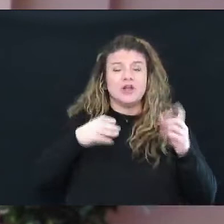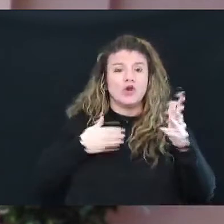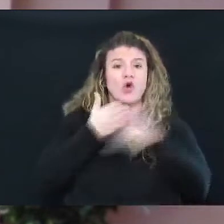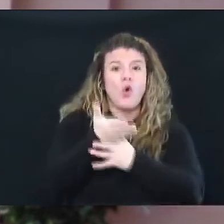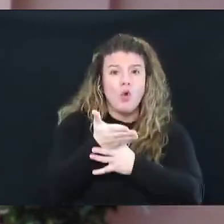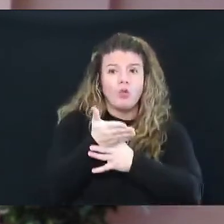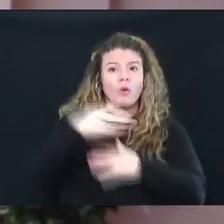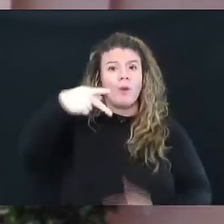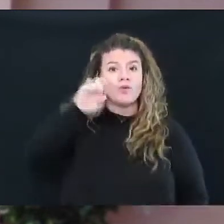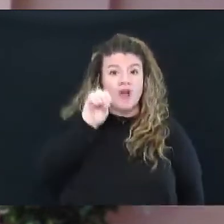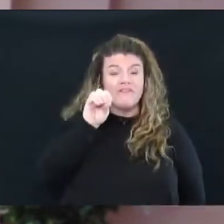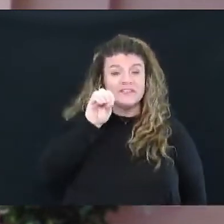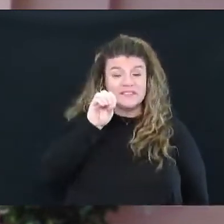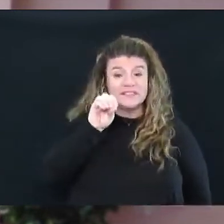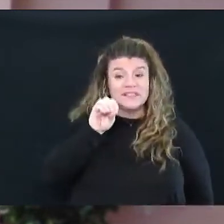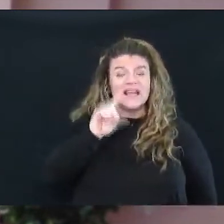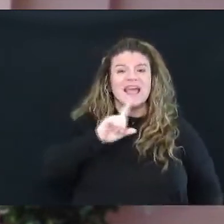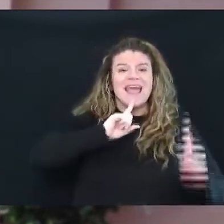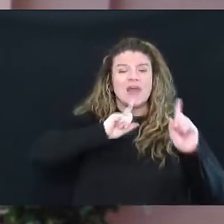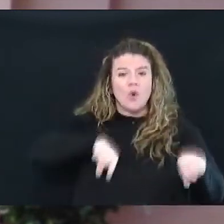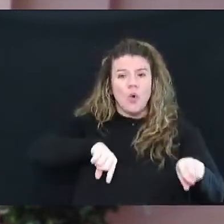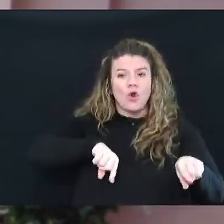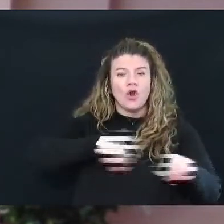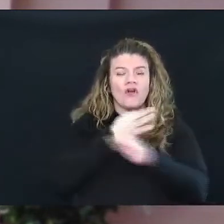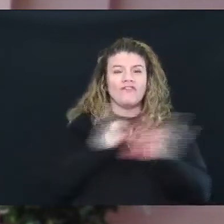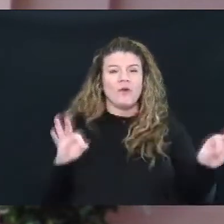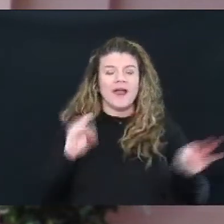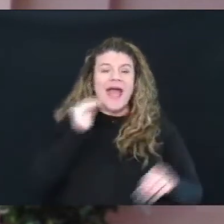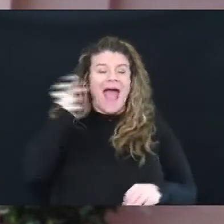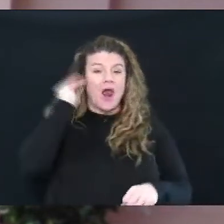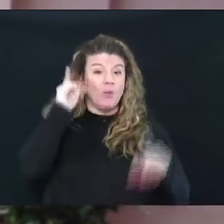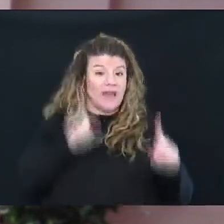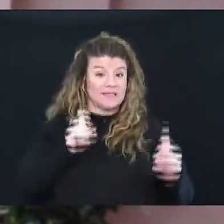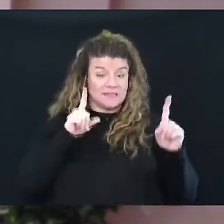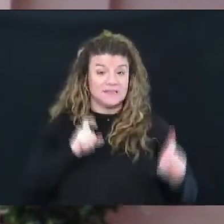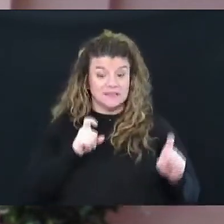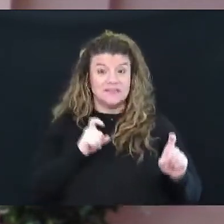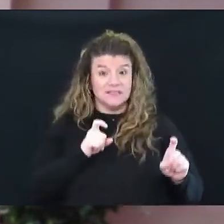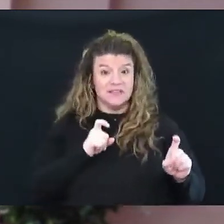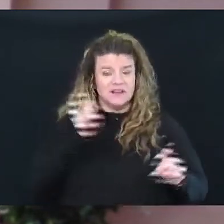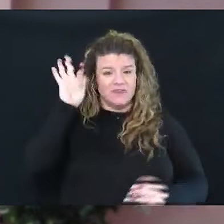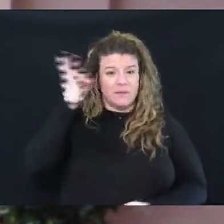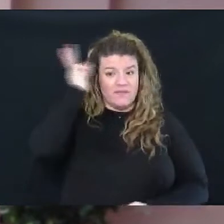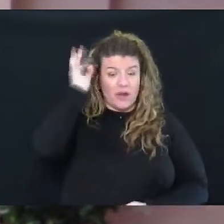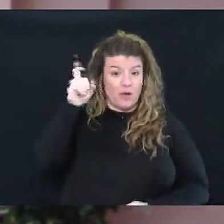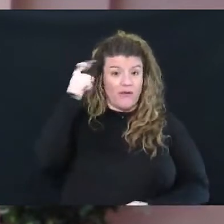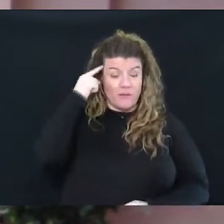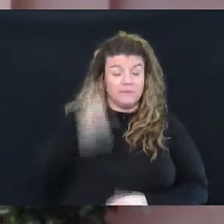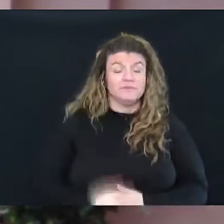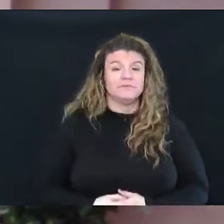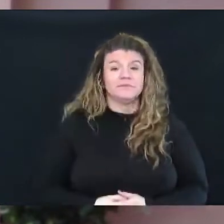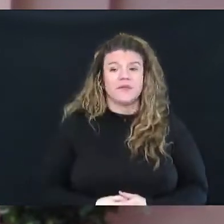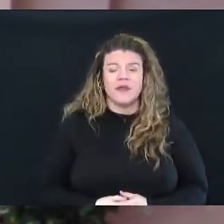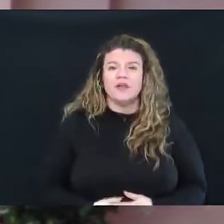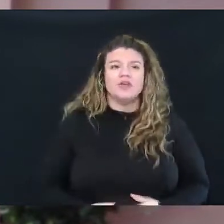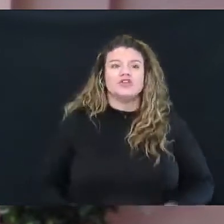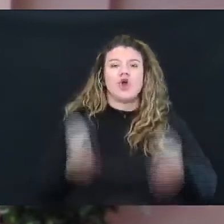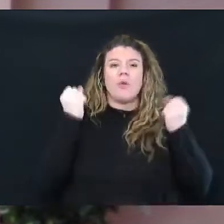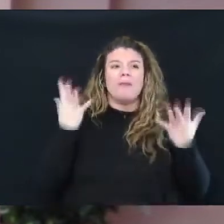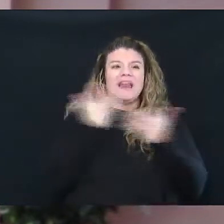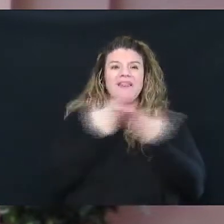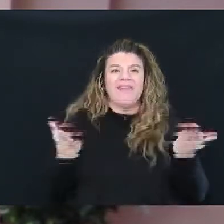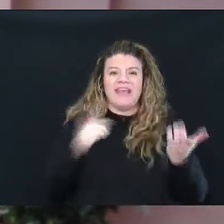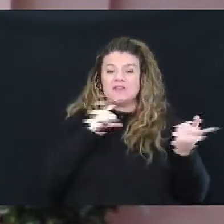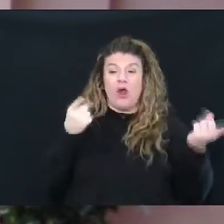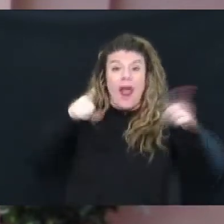the Postal Service and order a free at-home test from the federal government. So many tools are